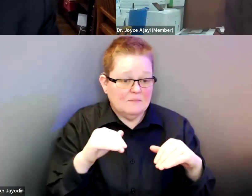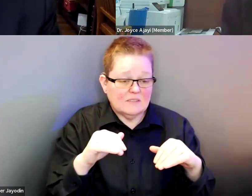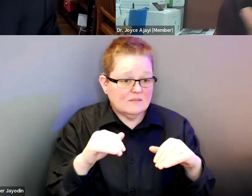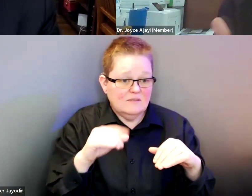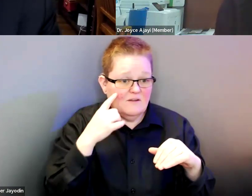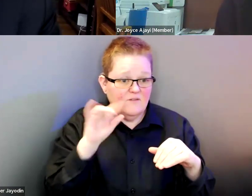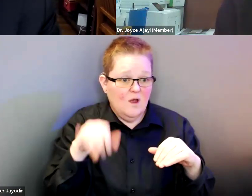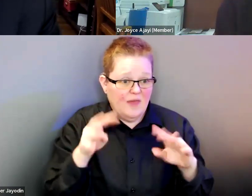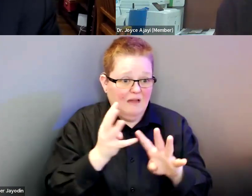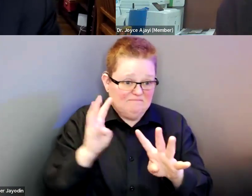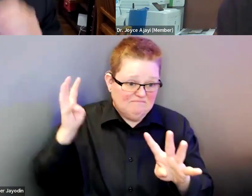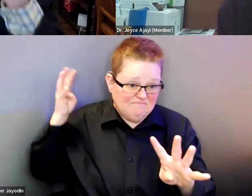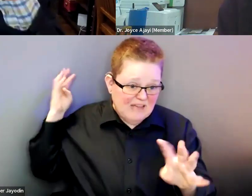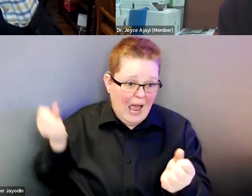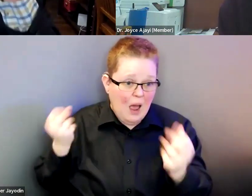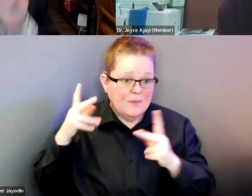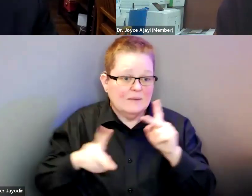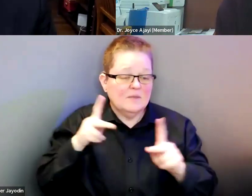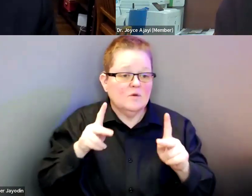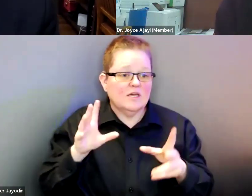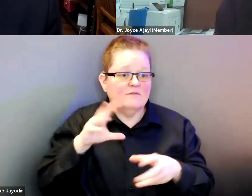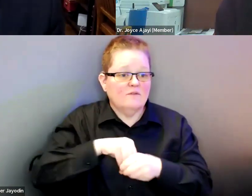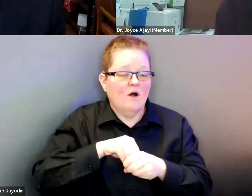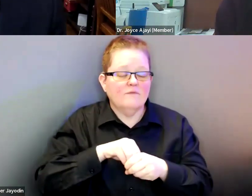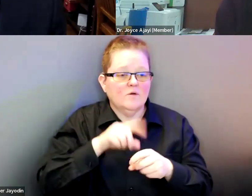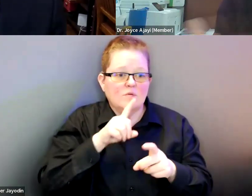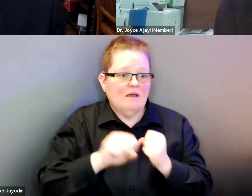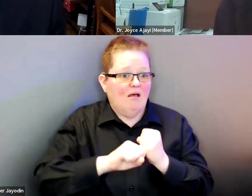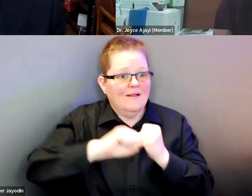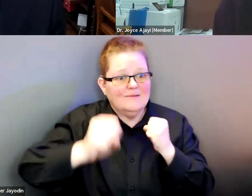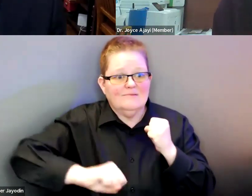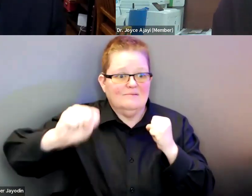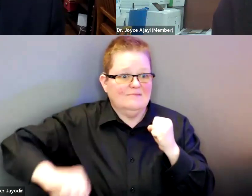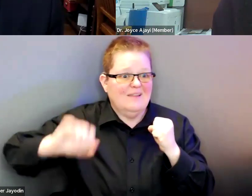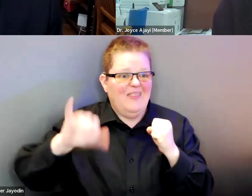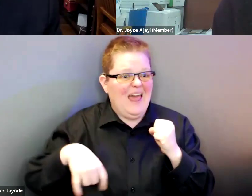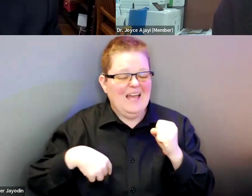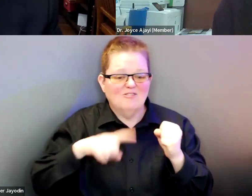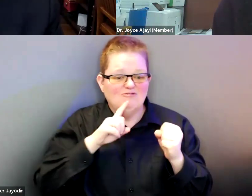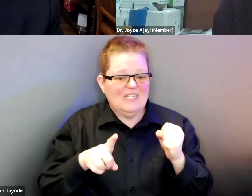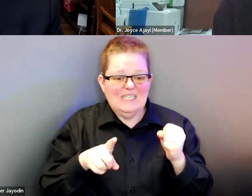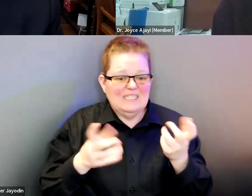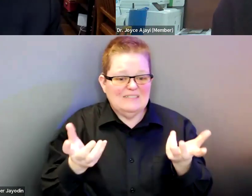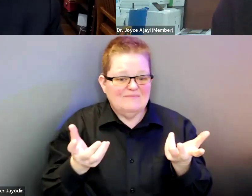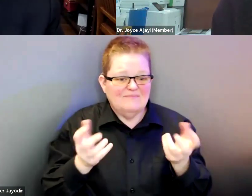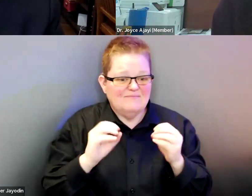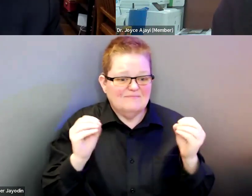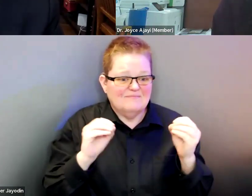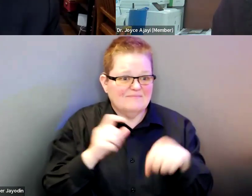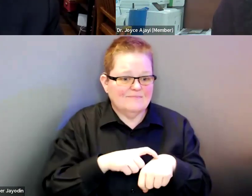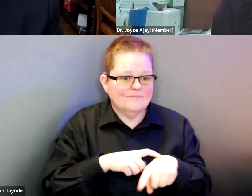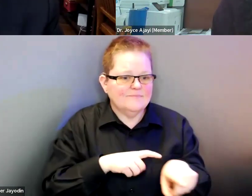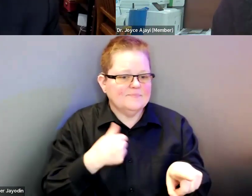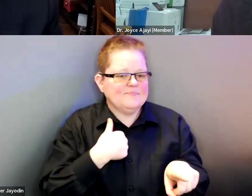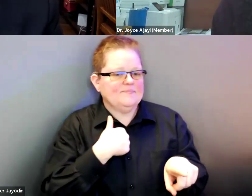how much people could engage in such situations, you could have the situation where you're there all day. I'm sorry. Yeah.